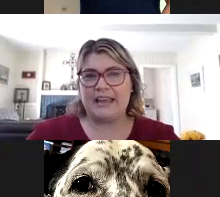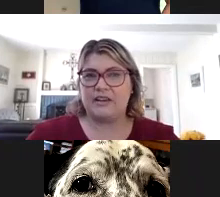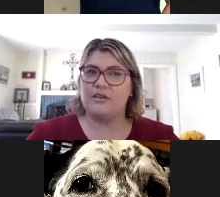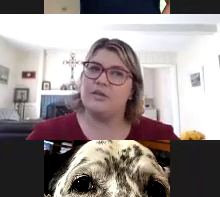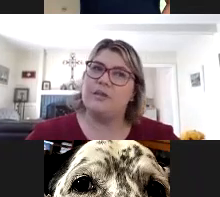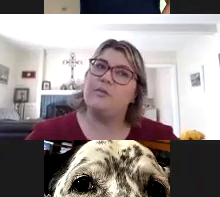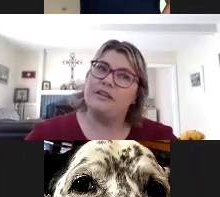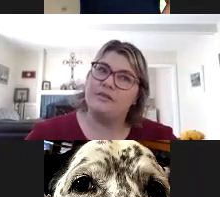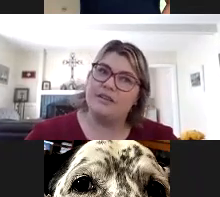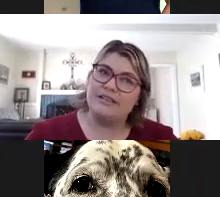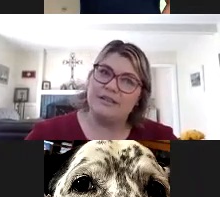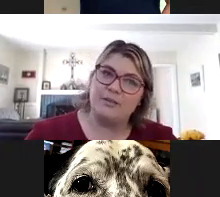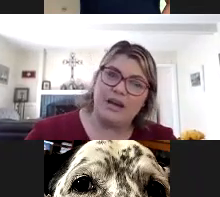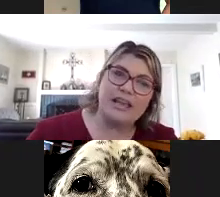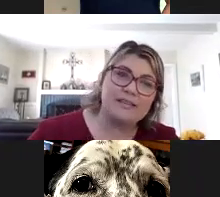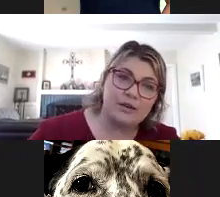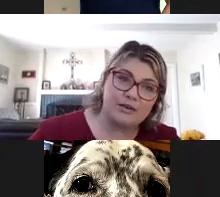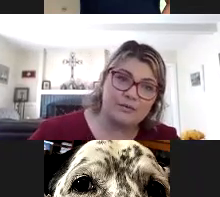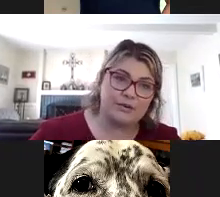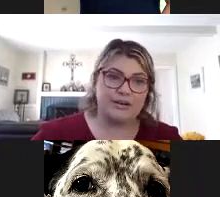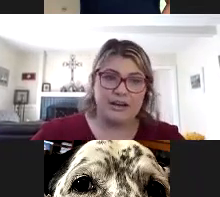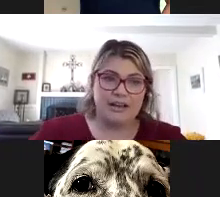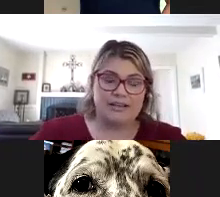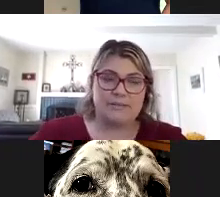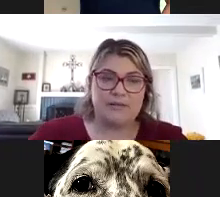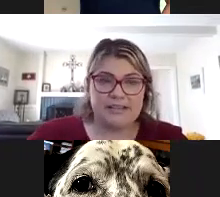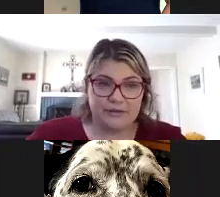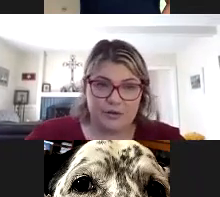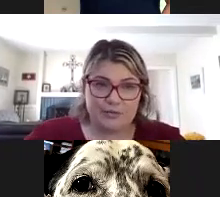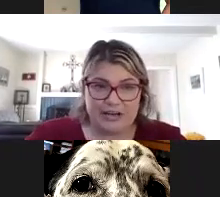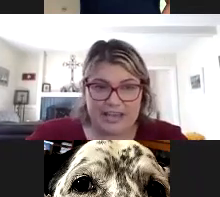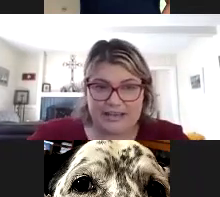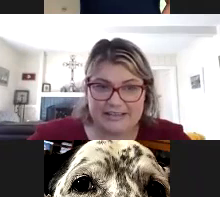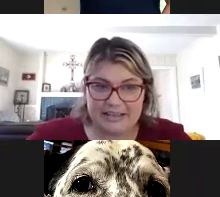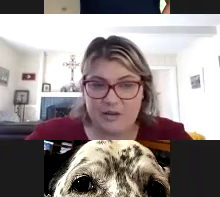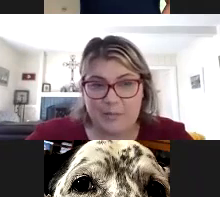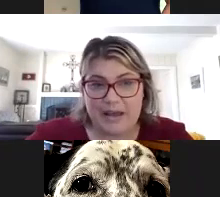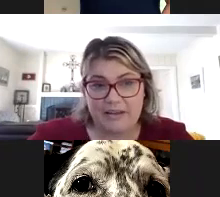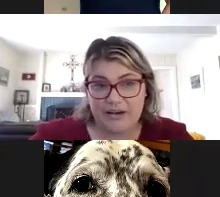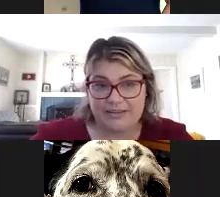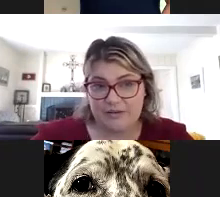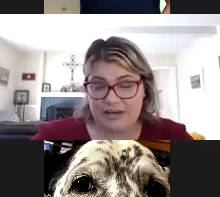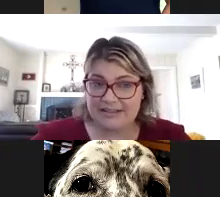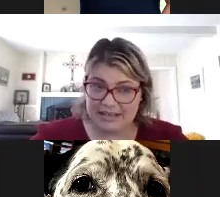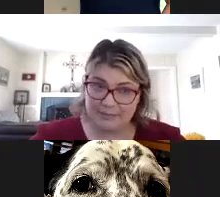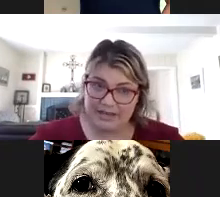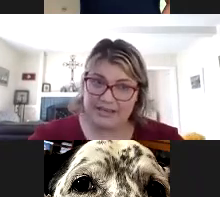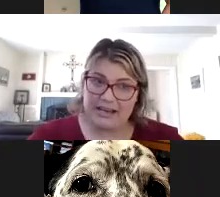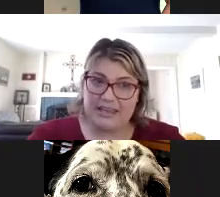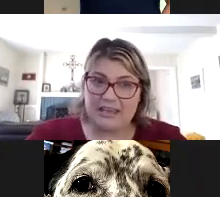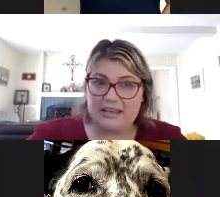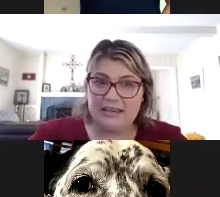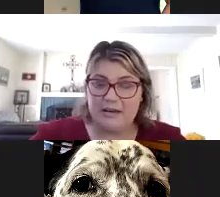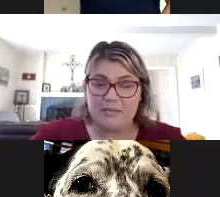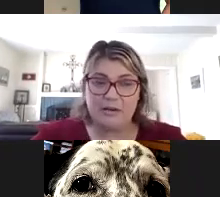And that can also be one of the reasons why it's hard for some of these other third-party candidates to get on the ballot across the United States. But